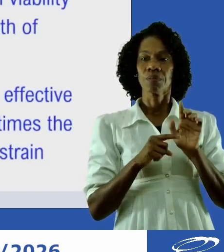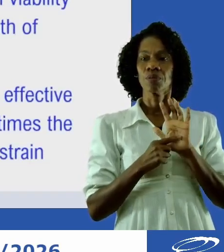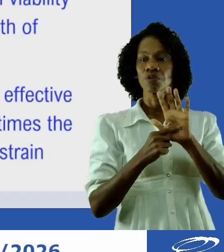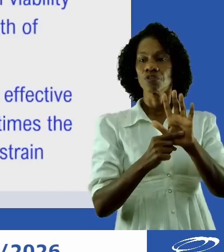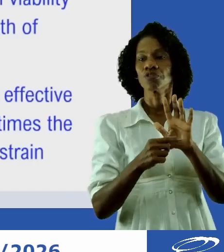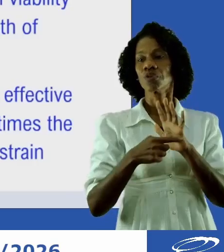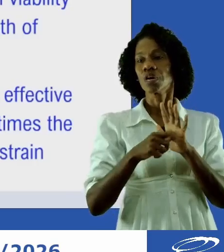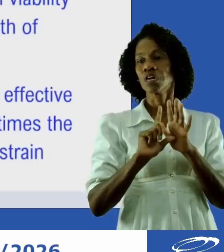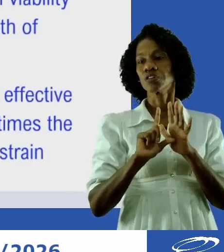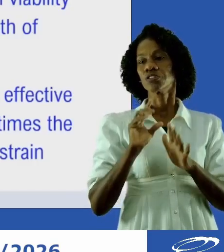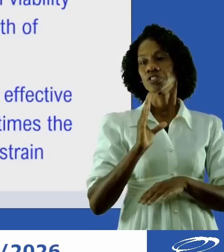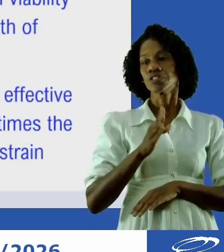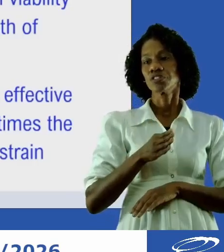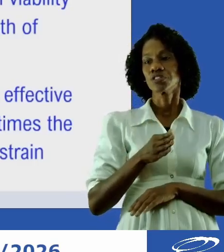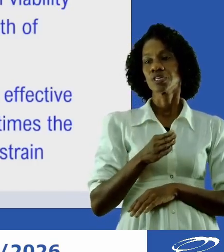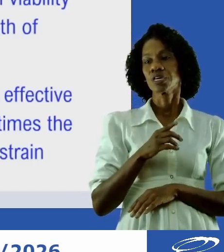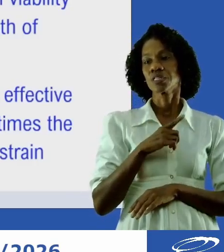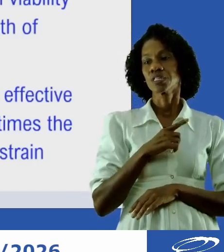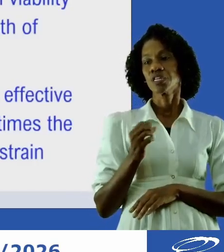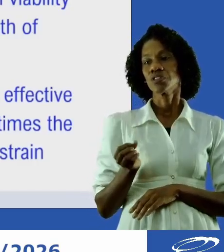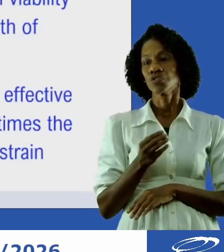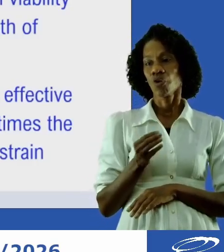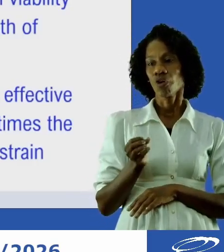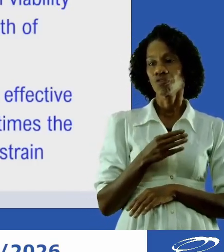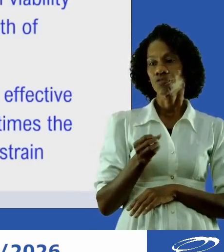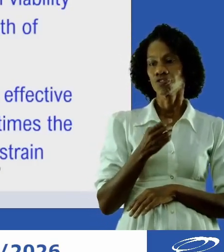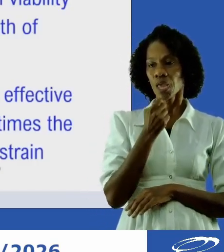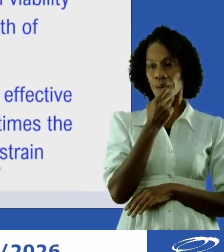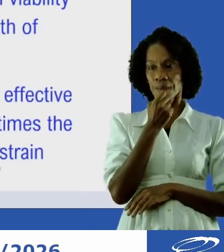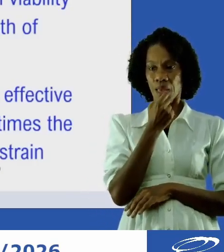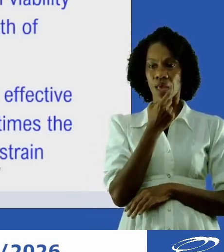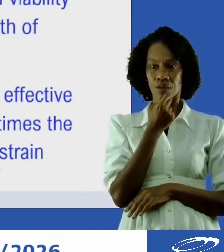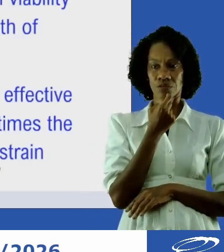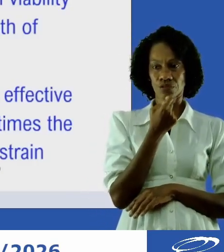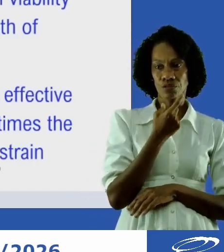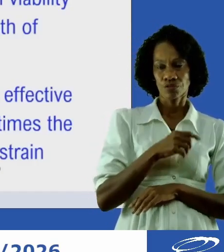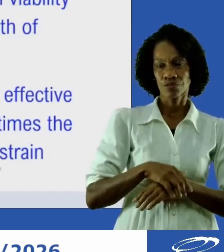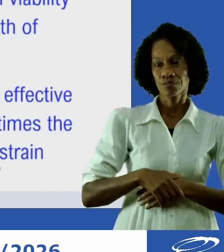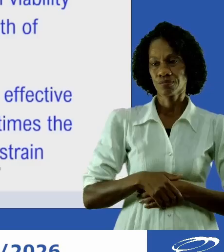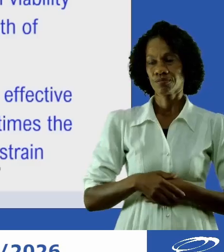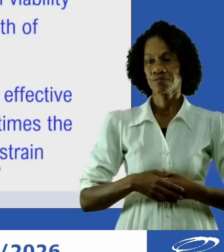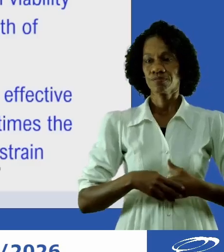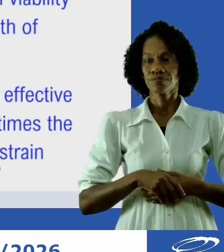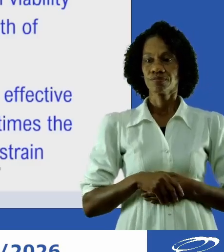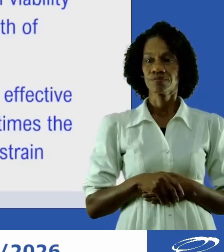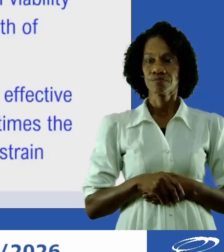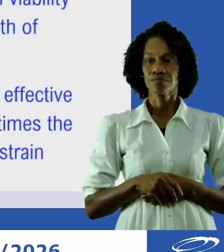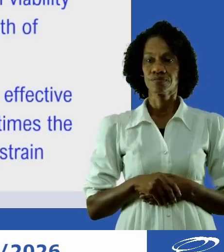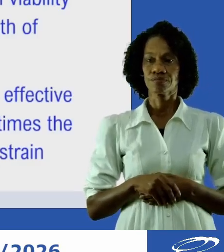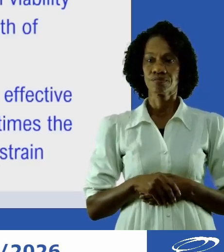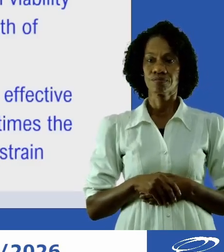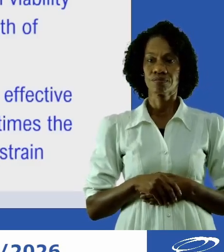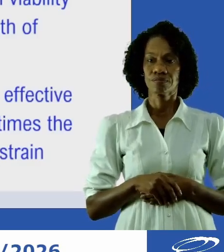new drugs that we wanted to use in prosthetic joint infections, whether they are active or not against biofilms. And